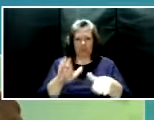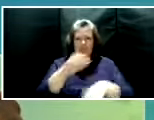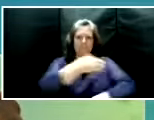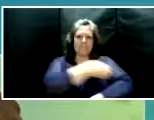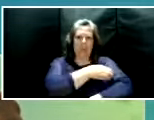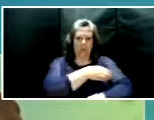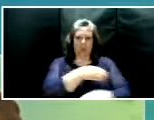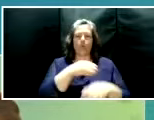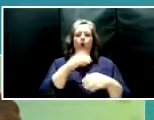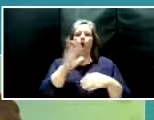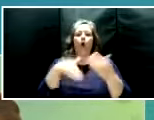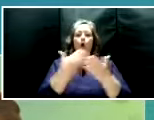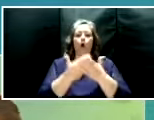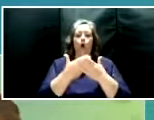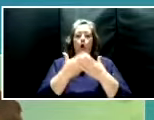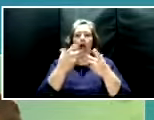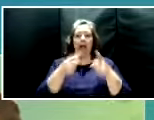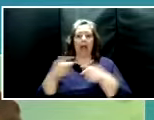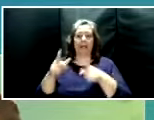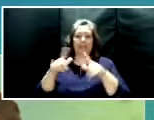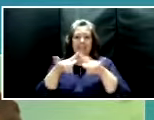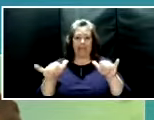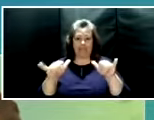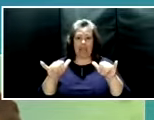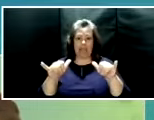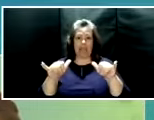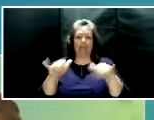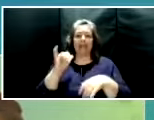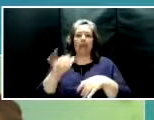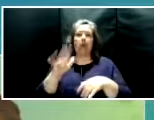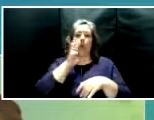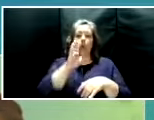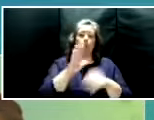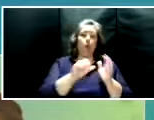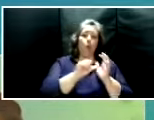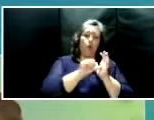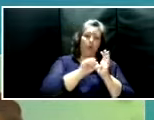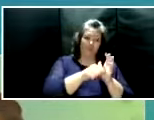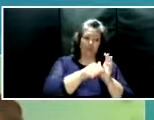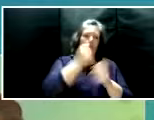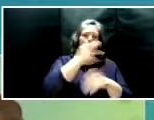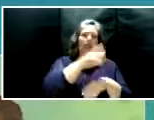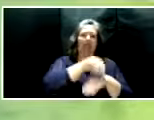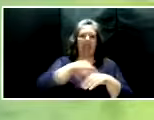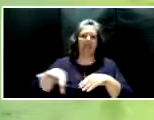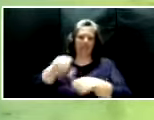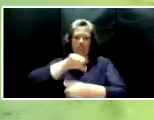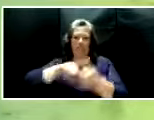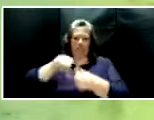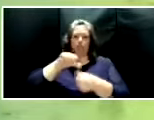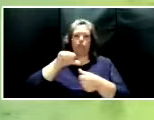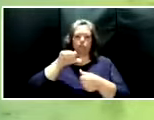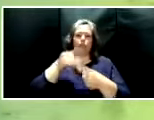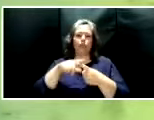operating concurrently and simultaneously in ways that either reinforce or influence one another to